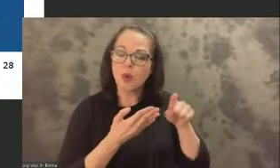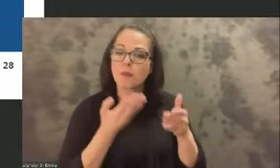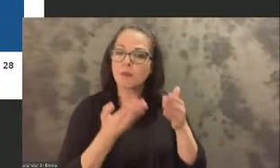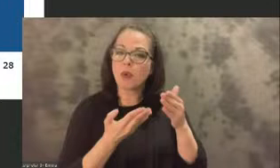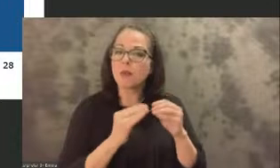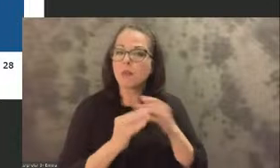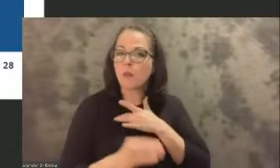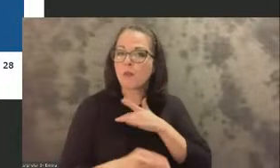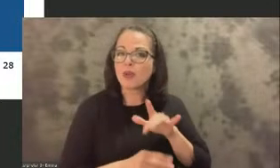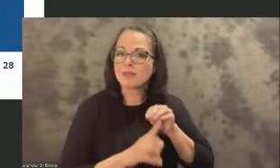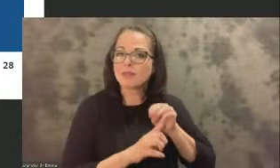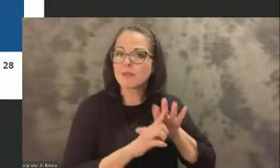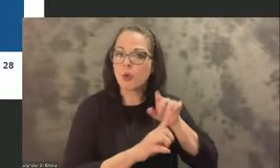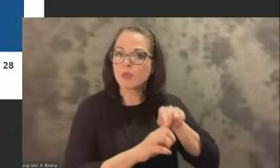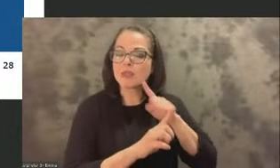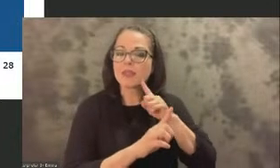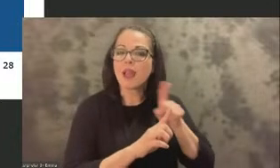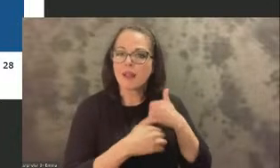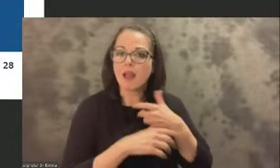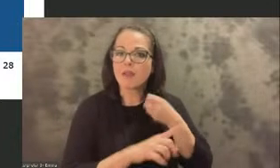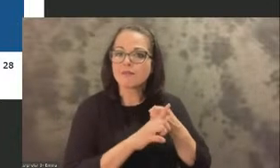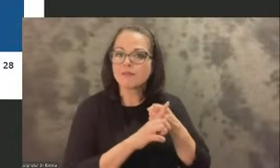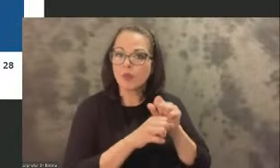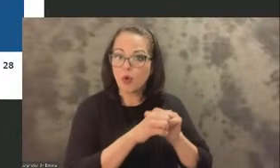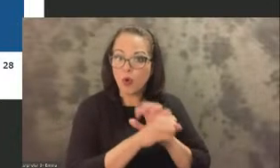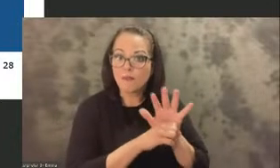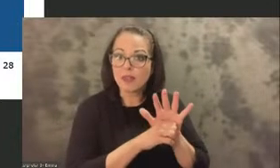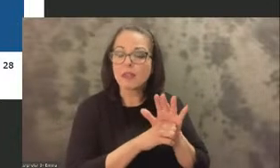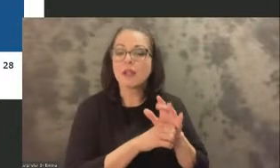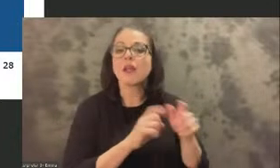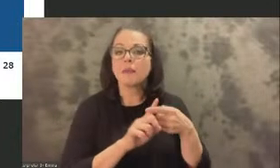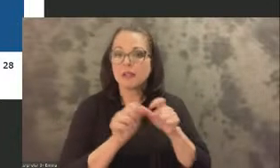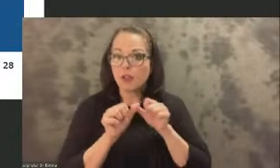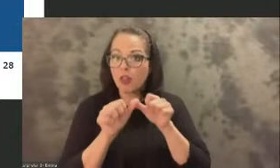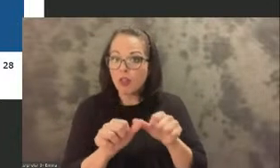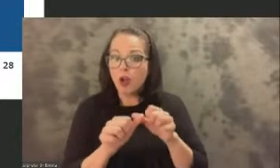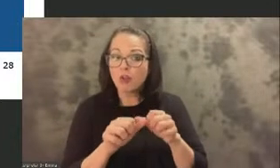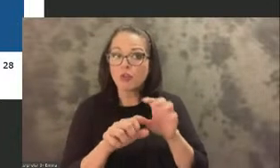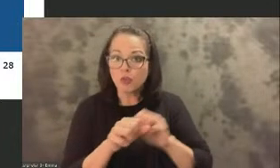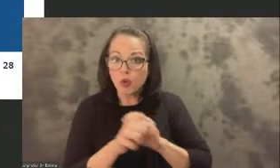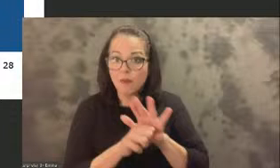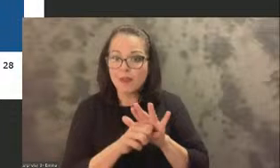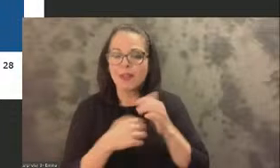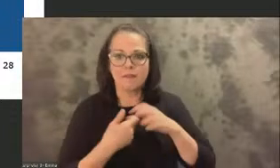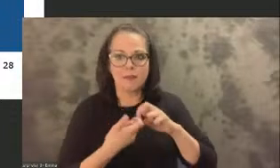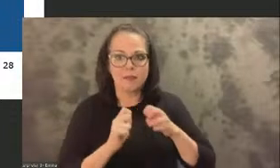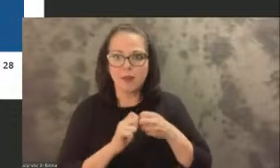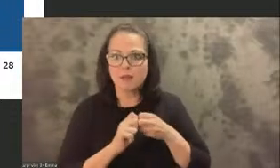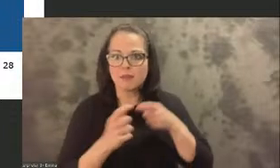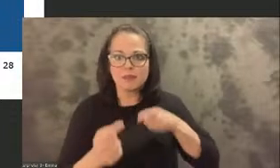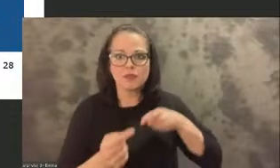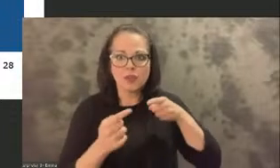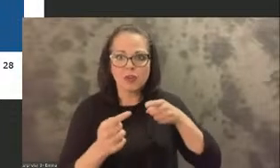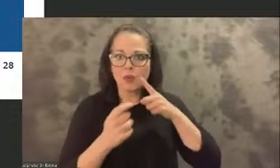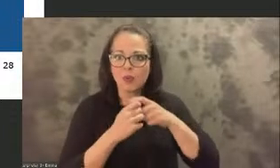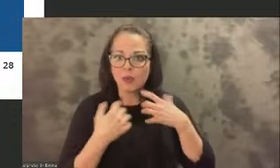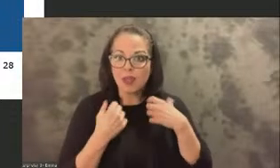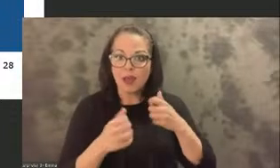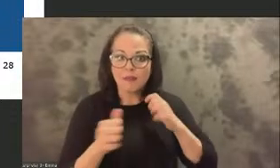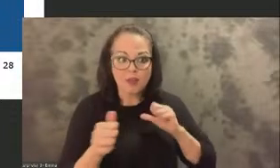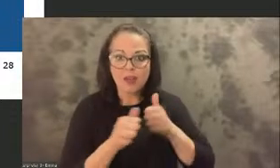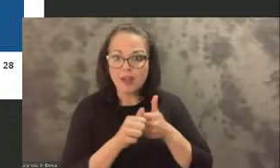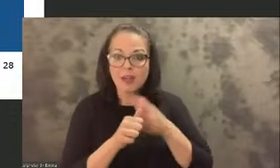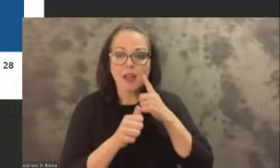be exposed and got COVID, and long COVID have trouble recovering due to ongoing exposure, lack of